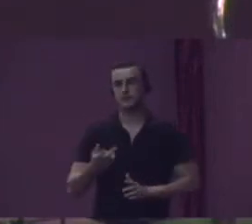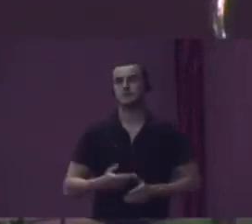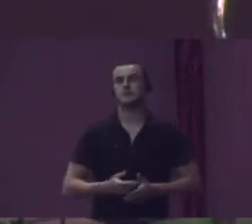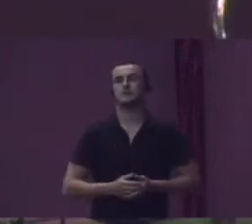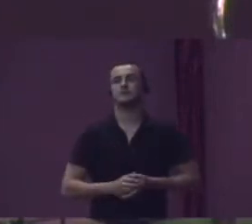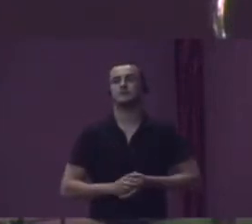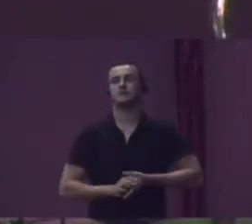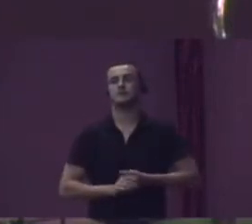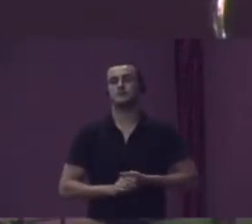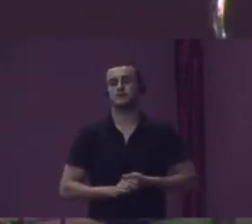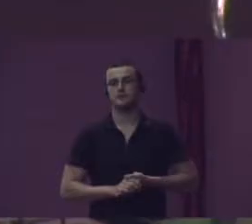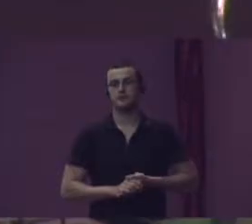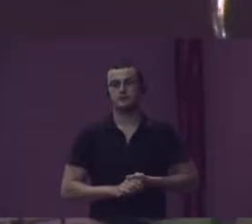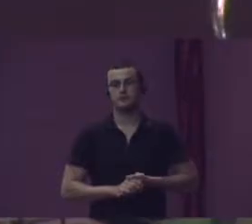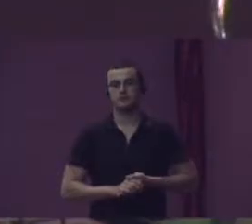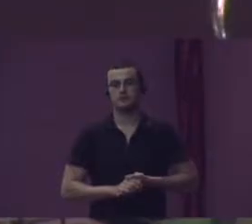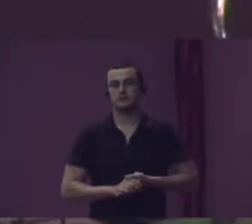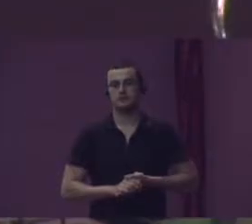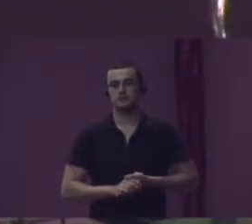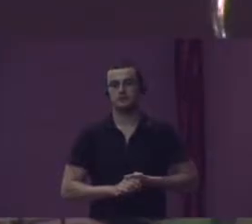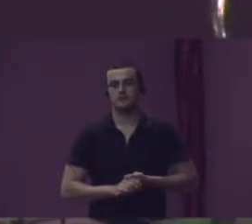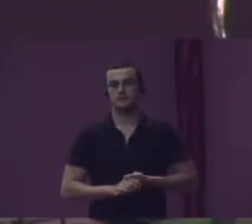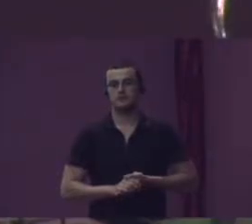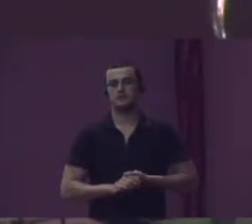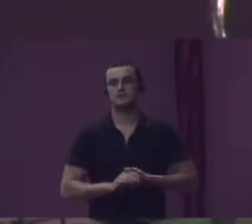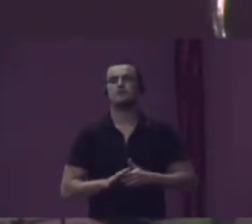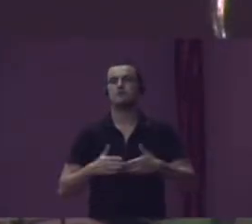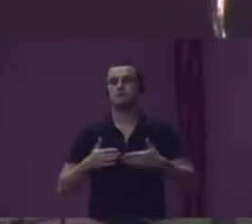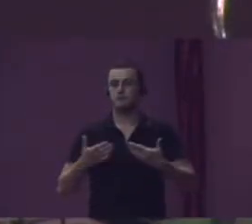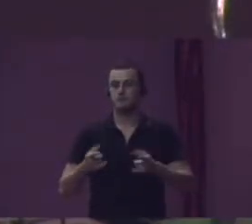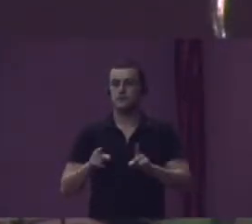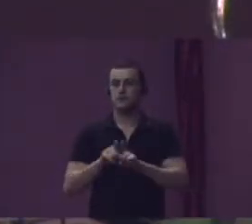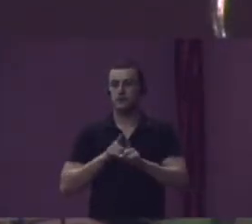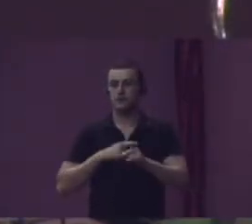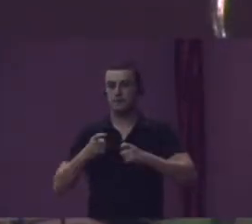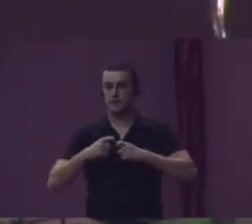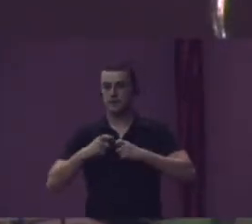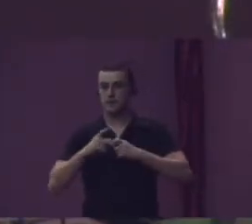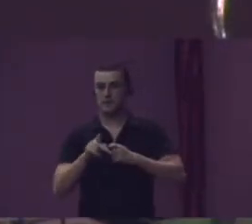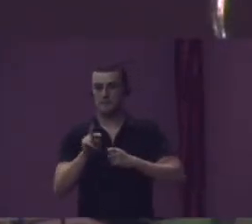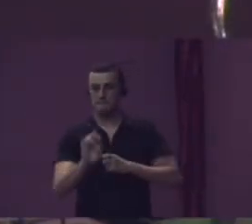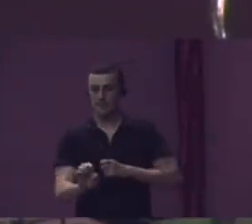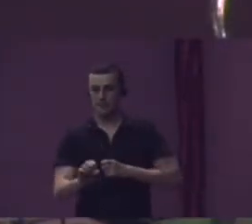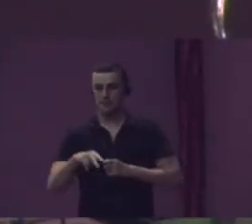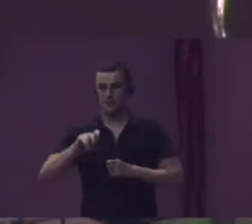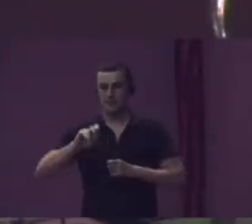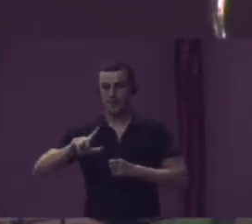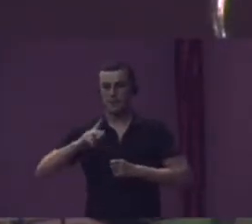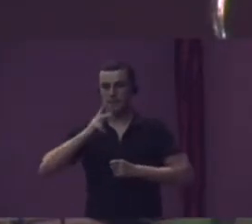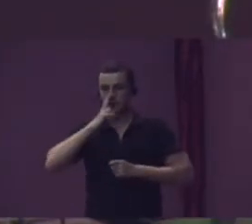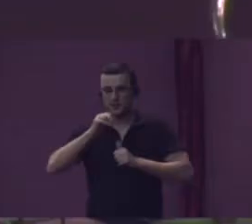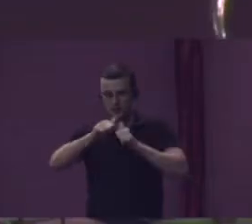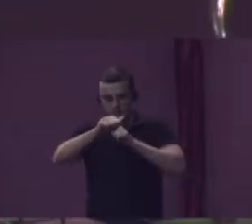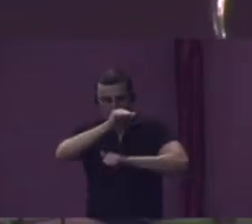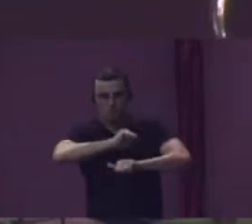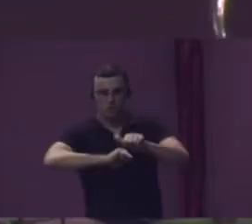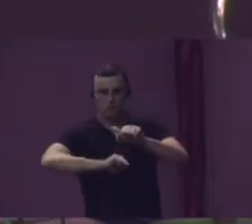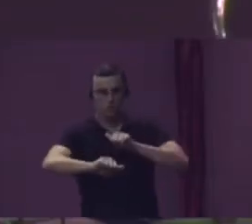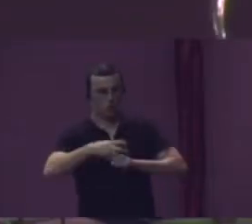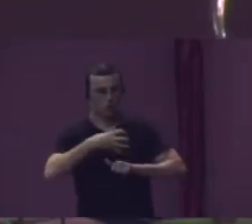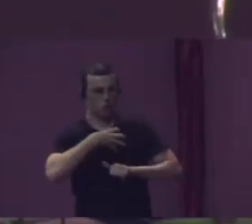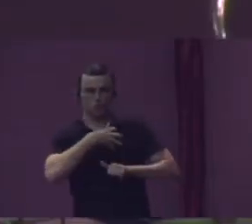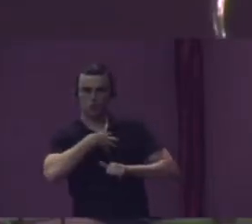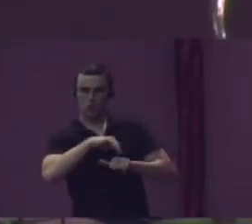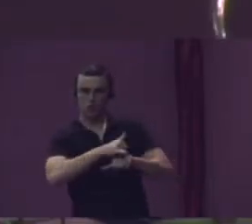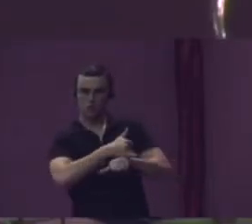changed the face of obstetrics and birthing. Oddly, doctors came into tension with patients as they gained access to